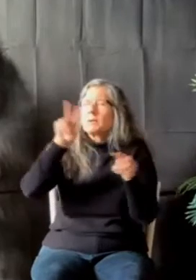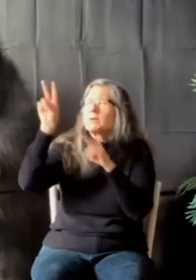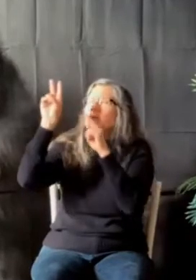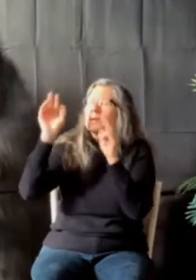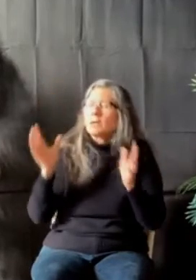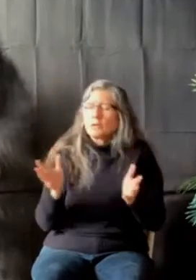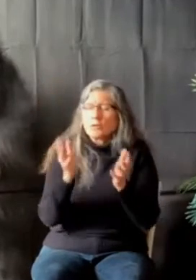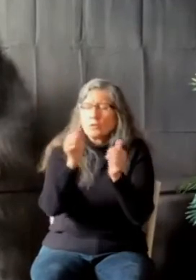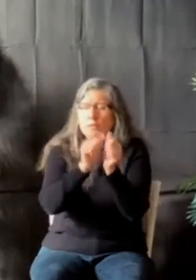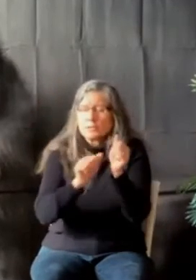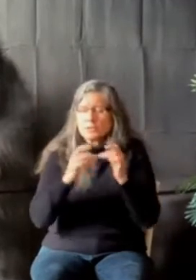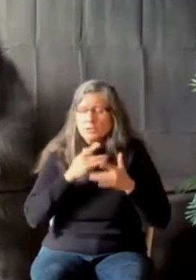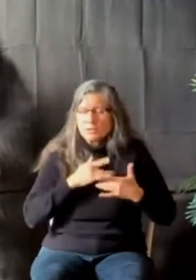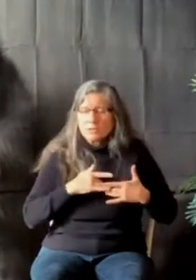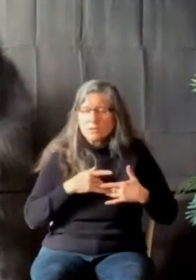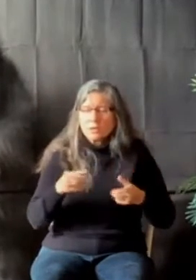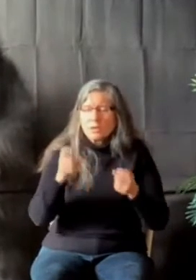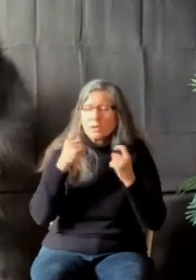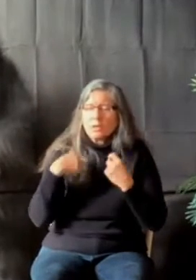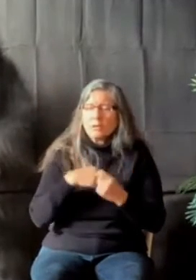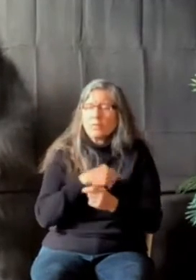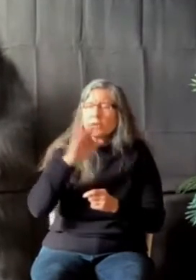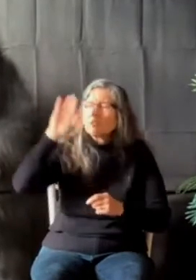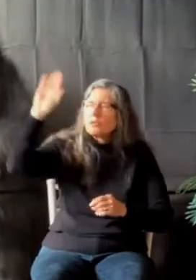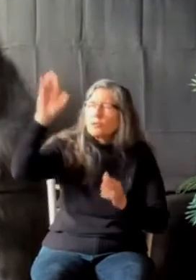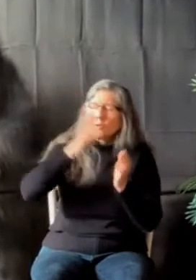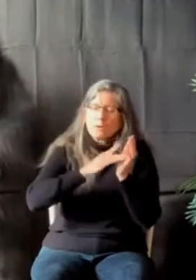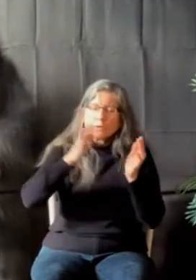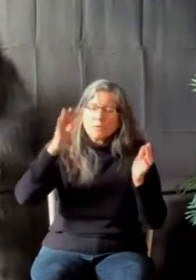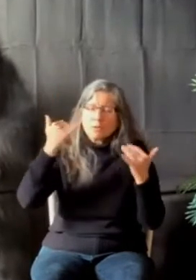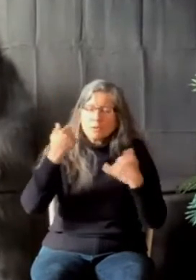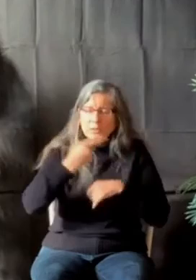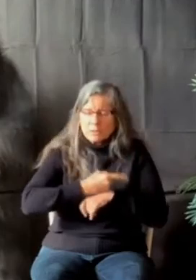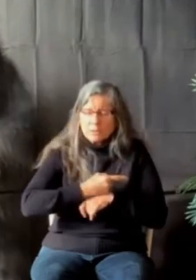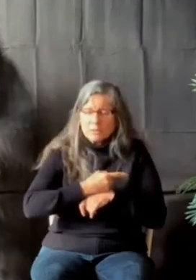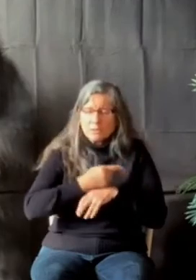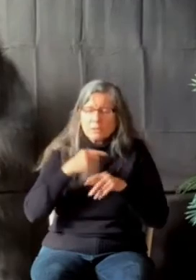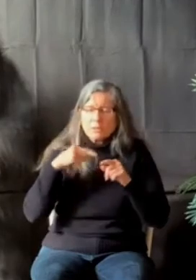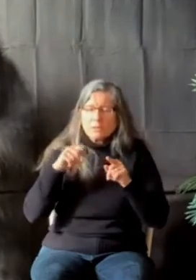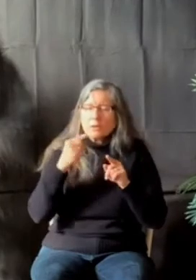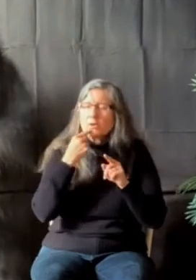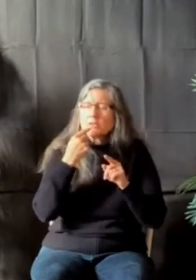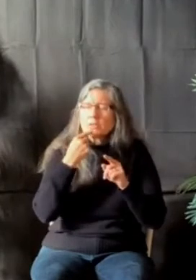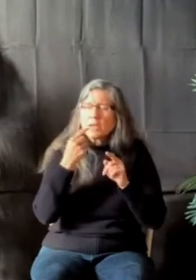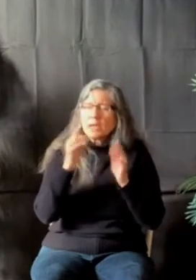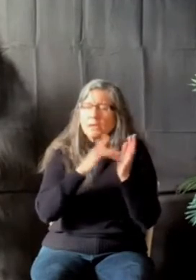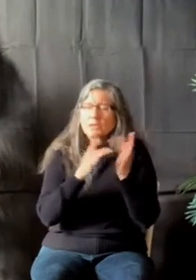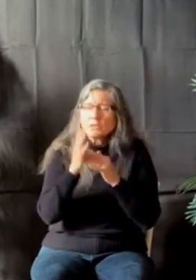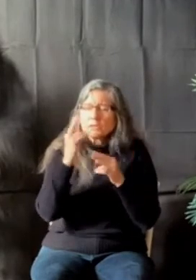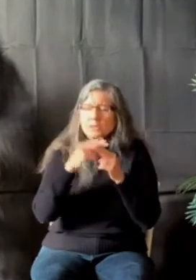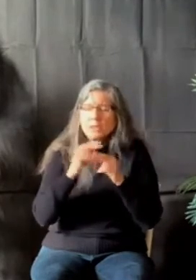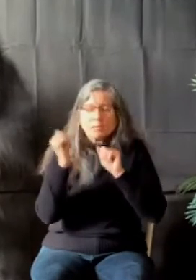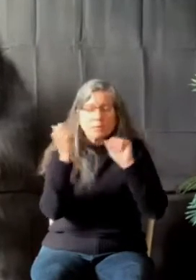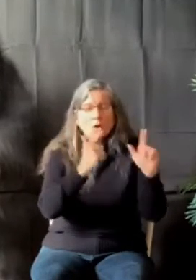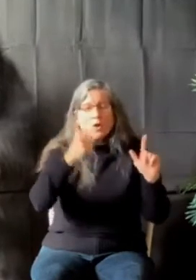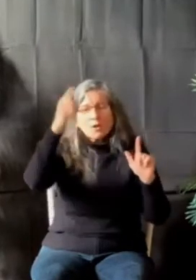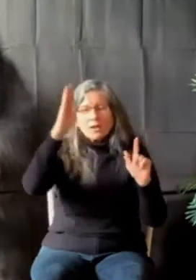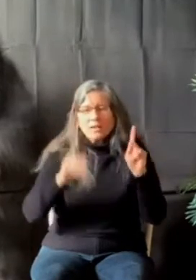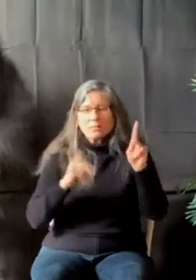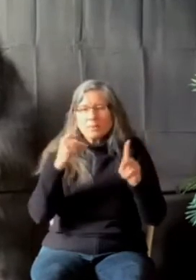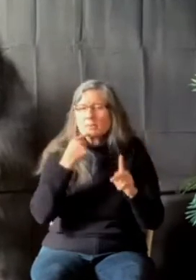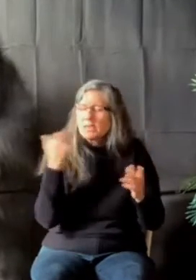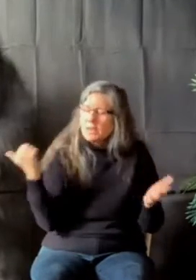each heart and give us your glory this day. For we ask it in Jesus' name. And all of God's people